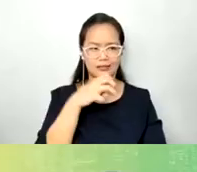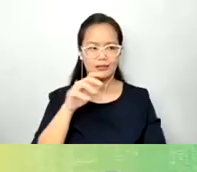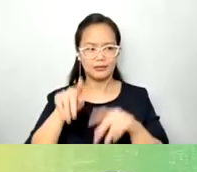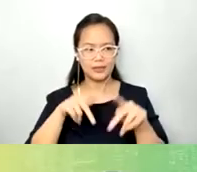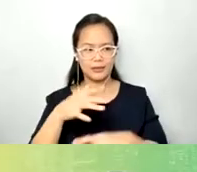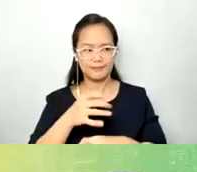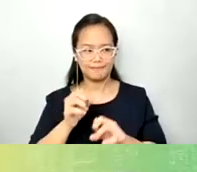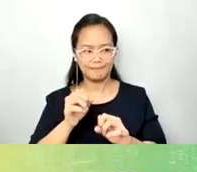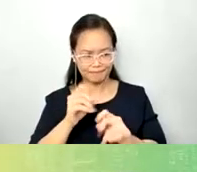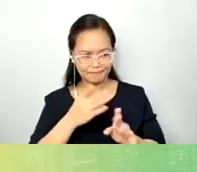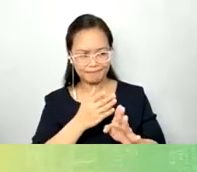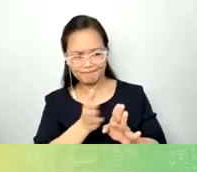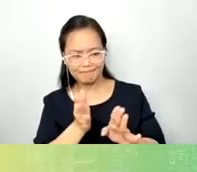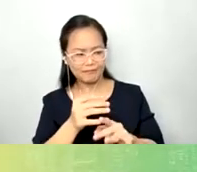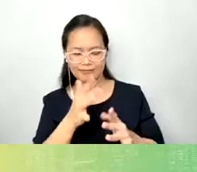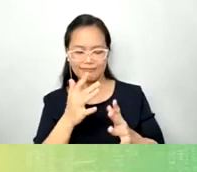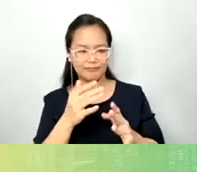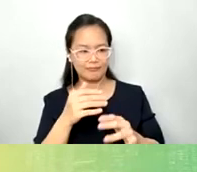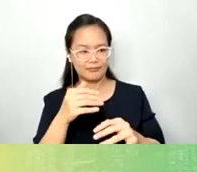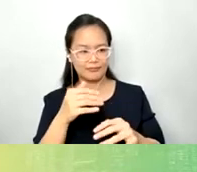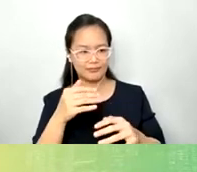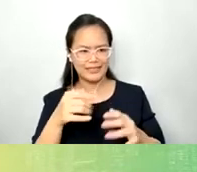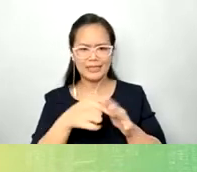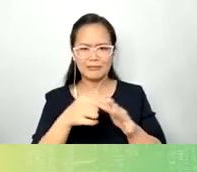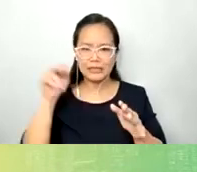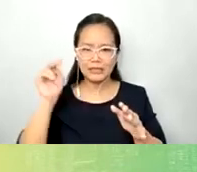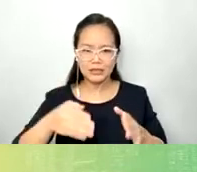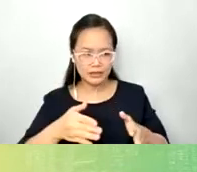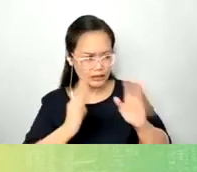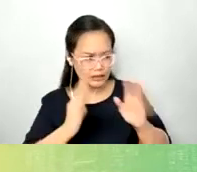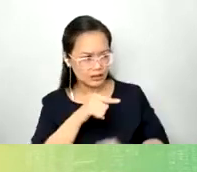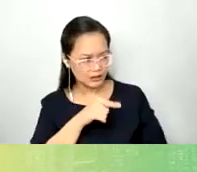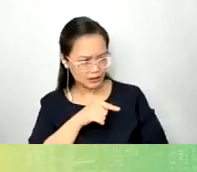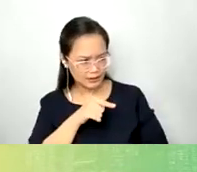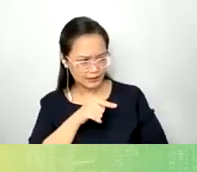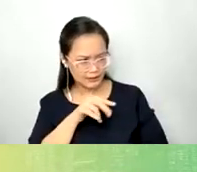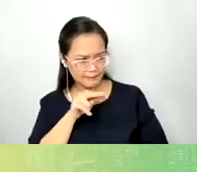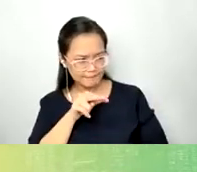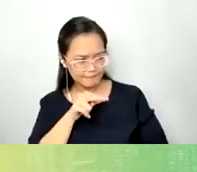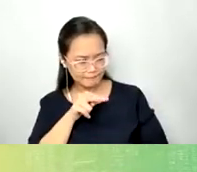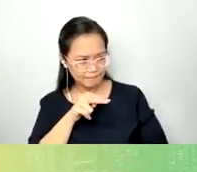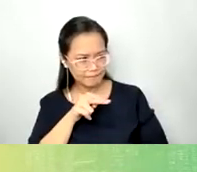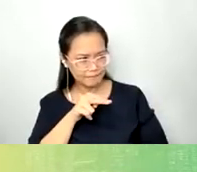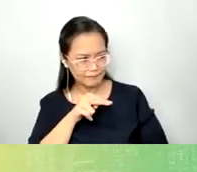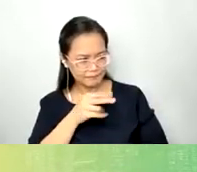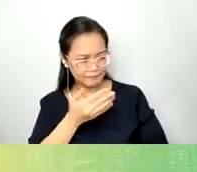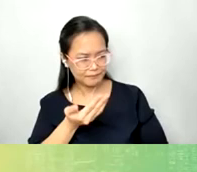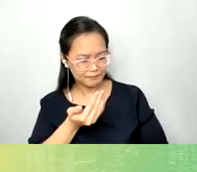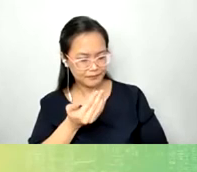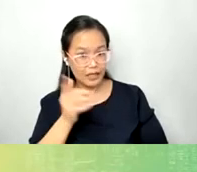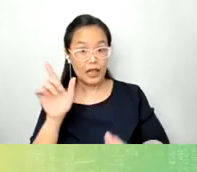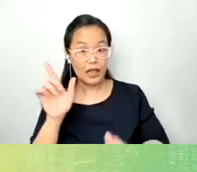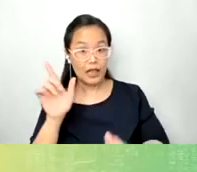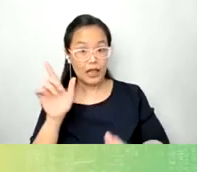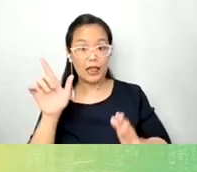just have to listen, because eventually from the mouth of that same person you will find the